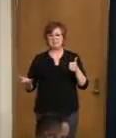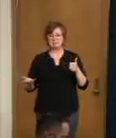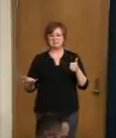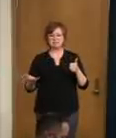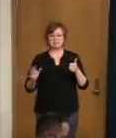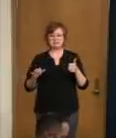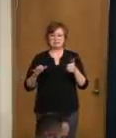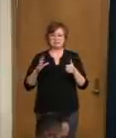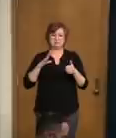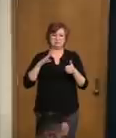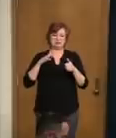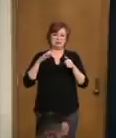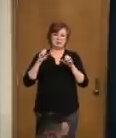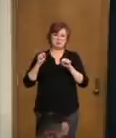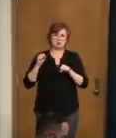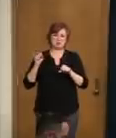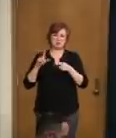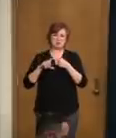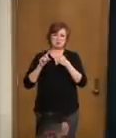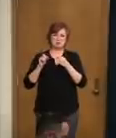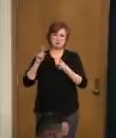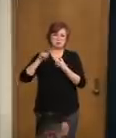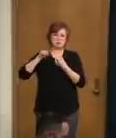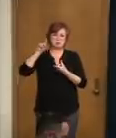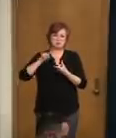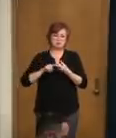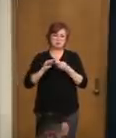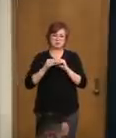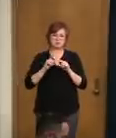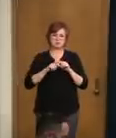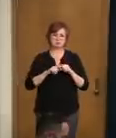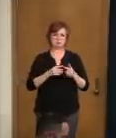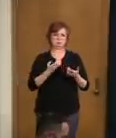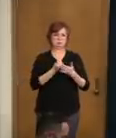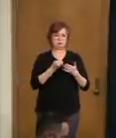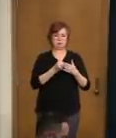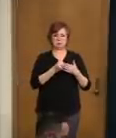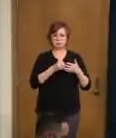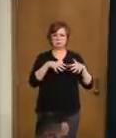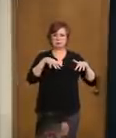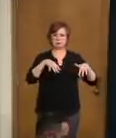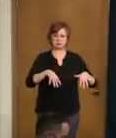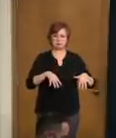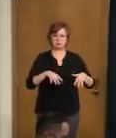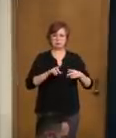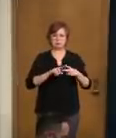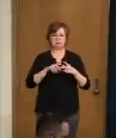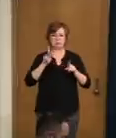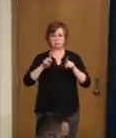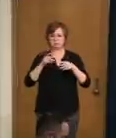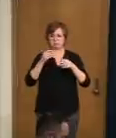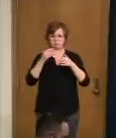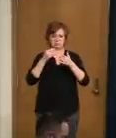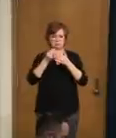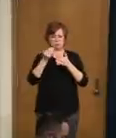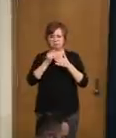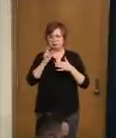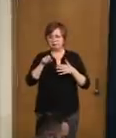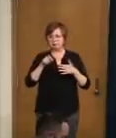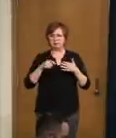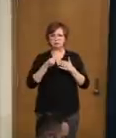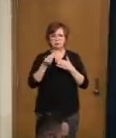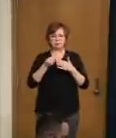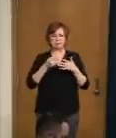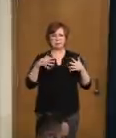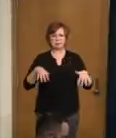measures we have in place is really the best way. But we need to see our numbers go down. I mean, we really need to see that go down. And again, I had